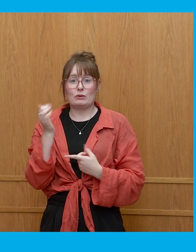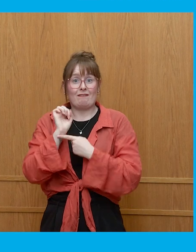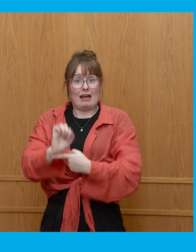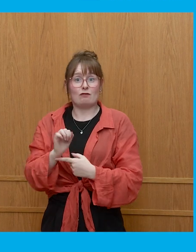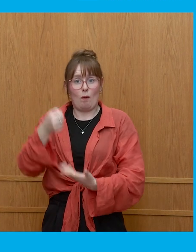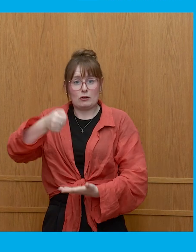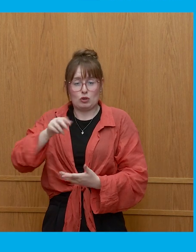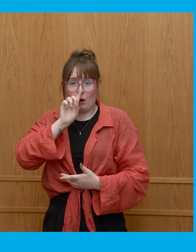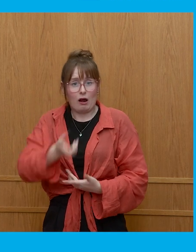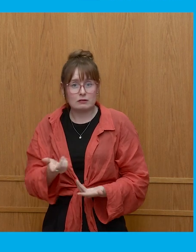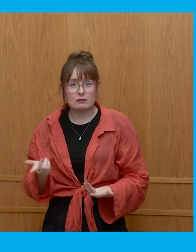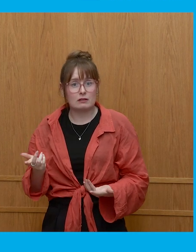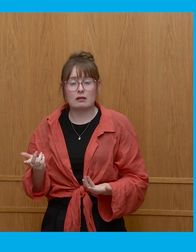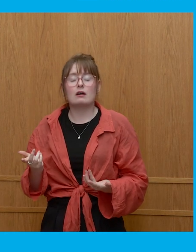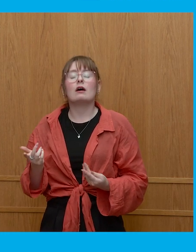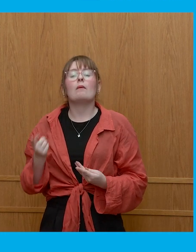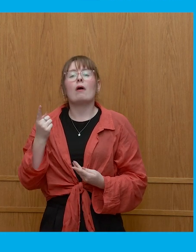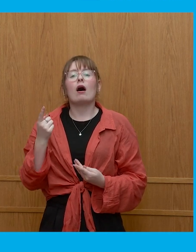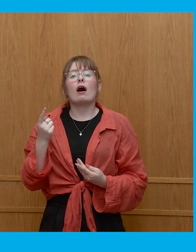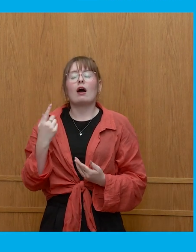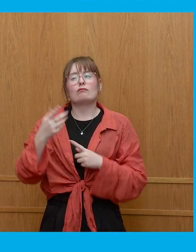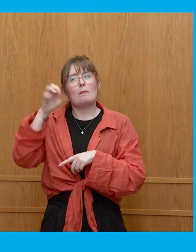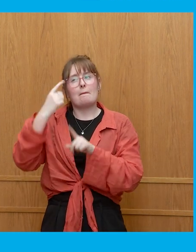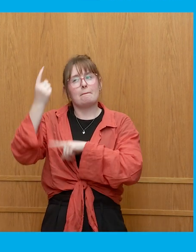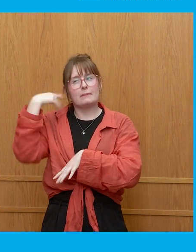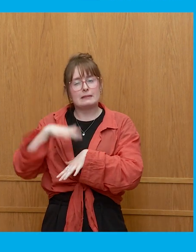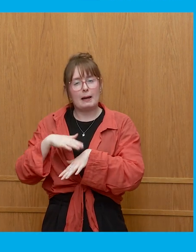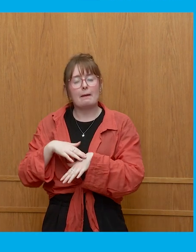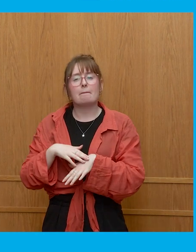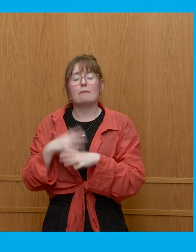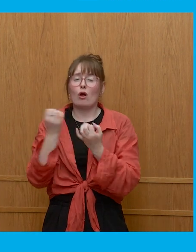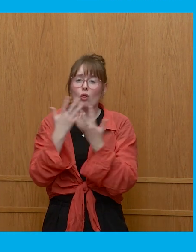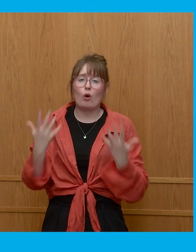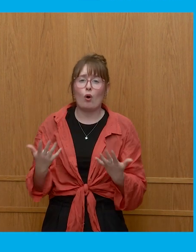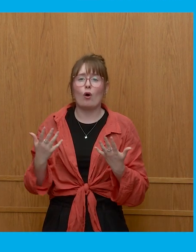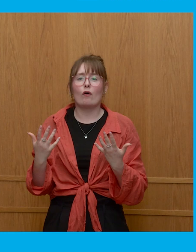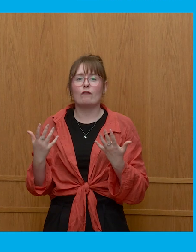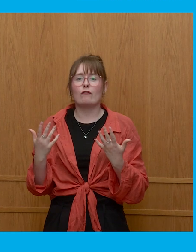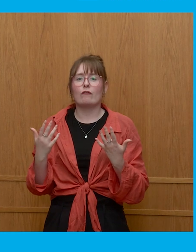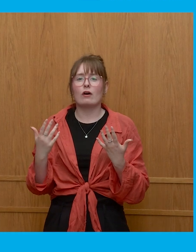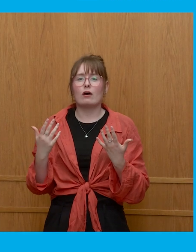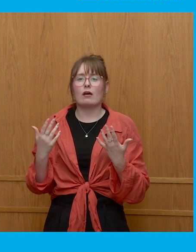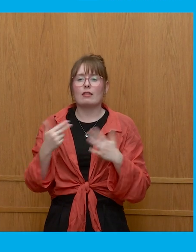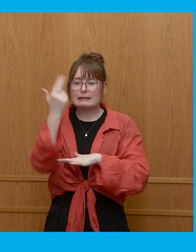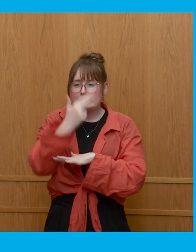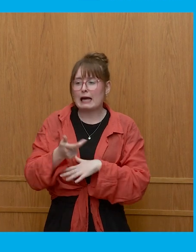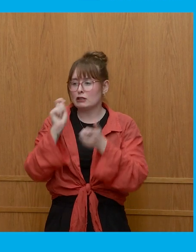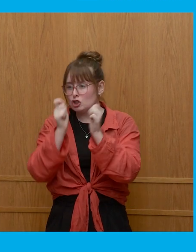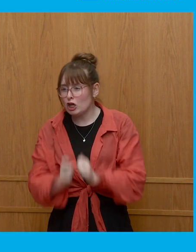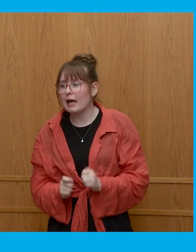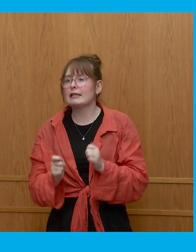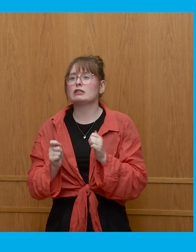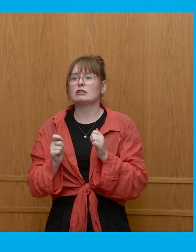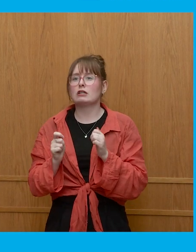over? And then the time going over, but all these necessary design revisions and changes as you worked